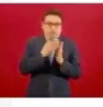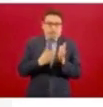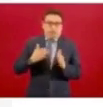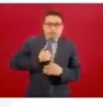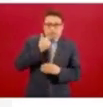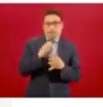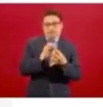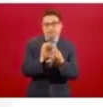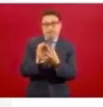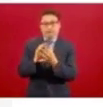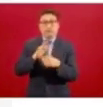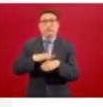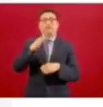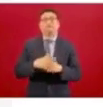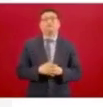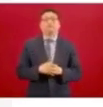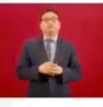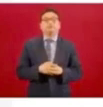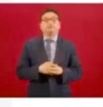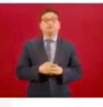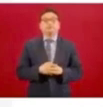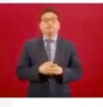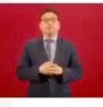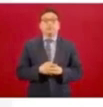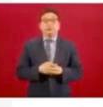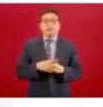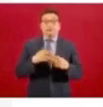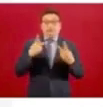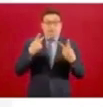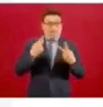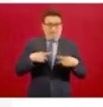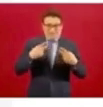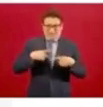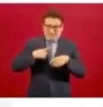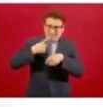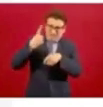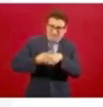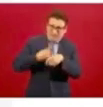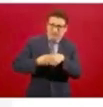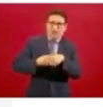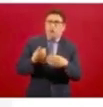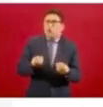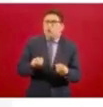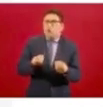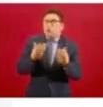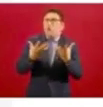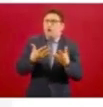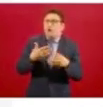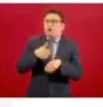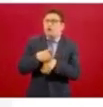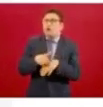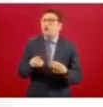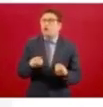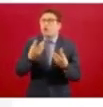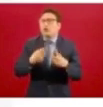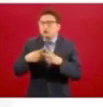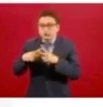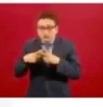further detail about this rate. The absolute number of people who are infected